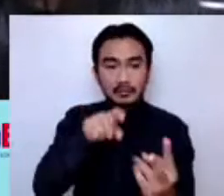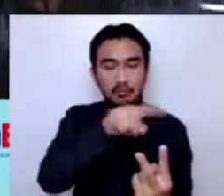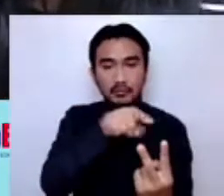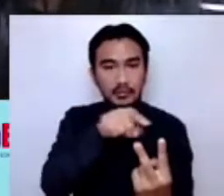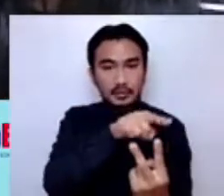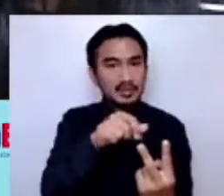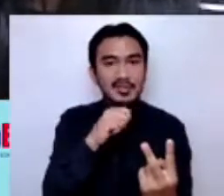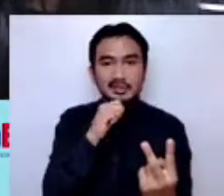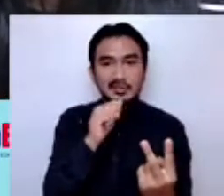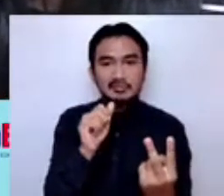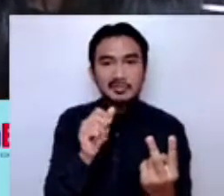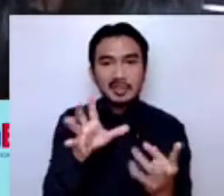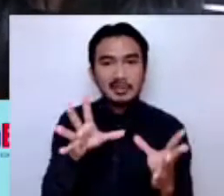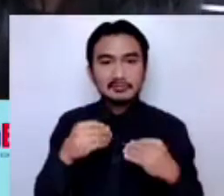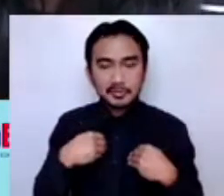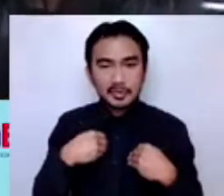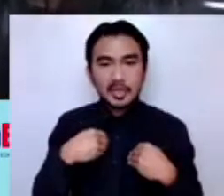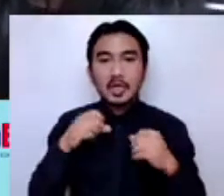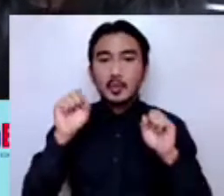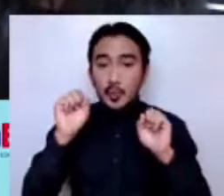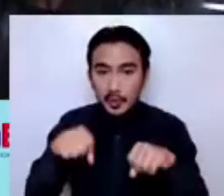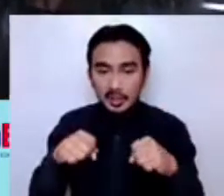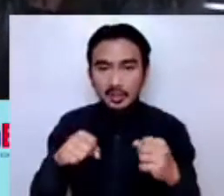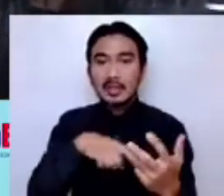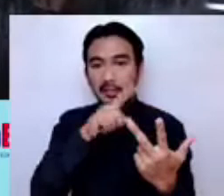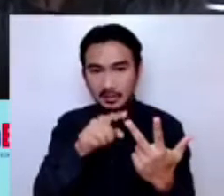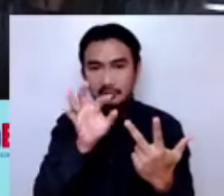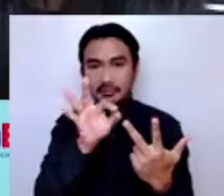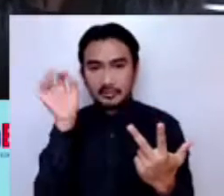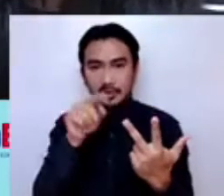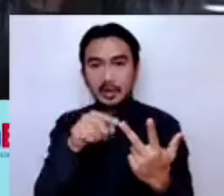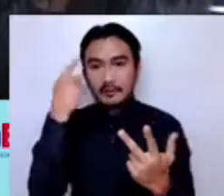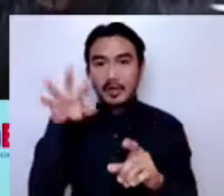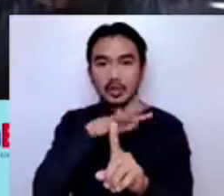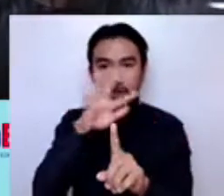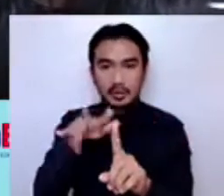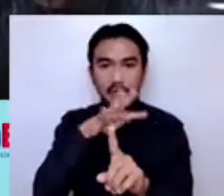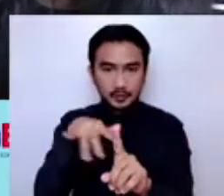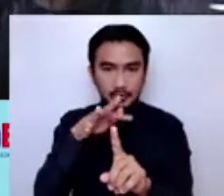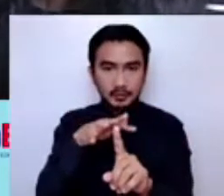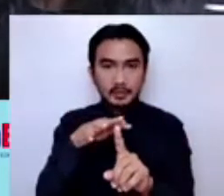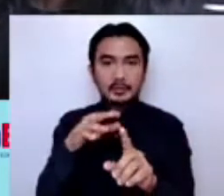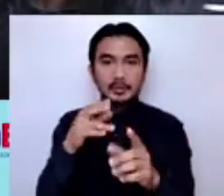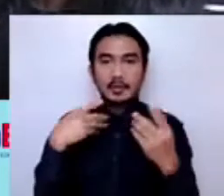applicable, then that's the time you will take option 3 or observation of a demonstration teaching via